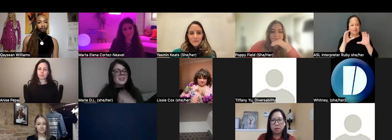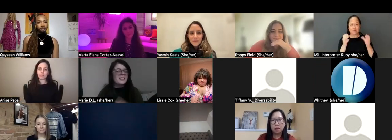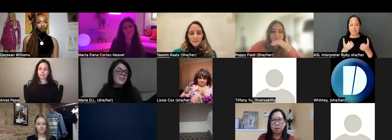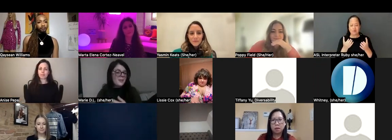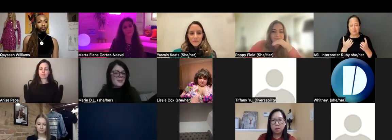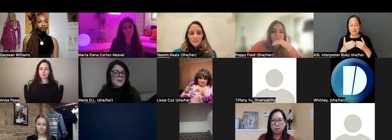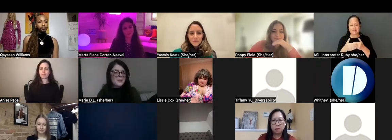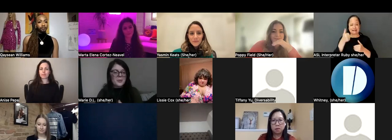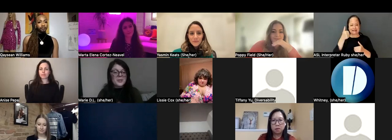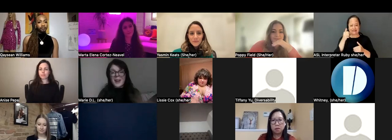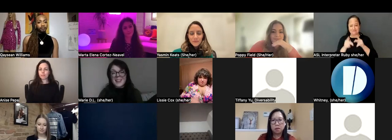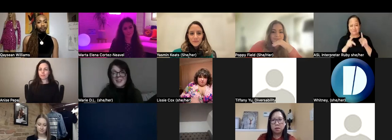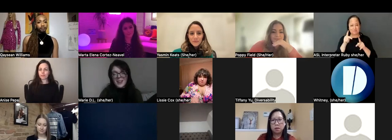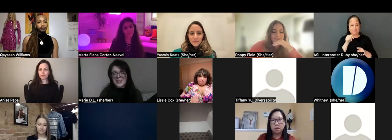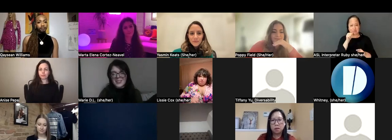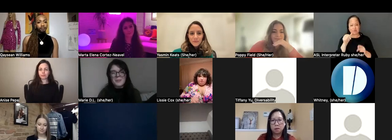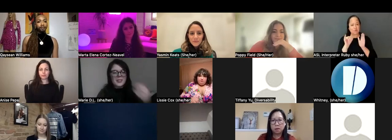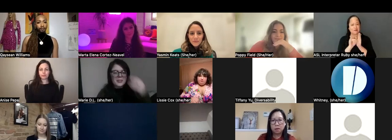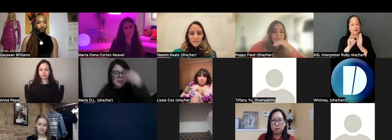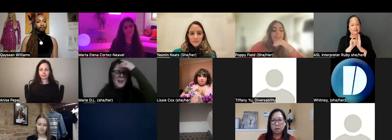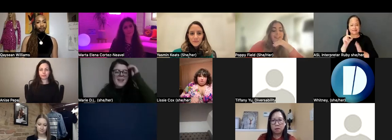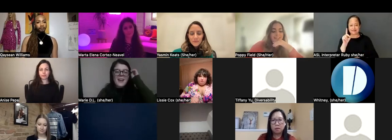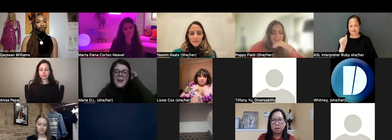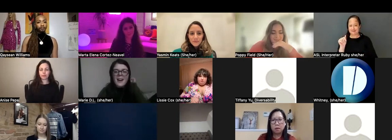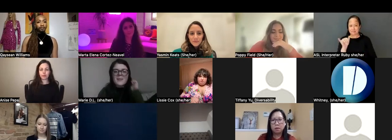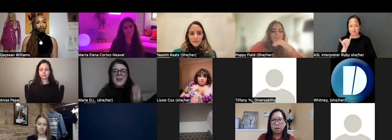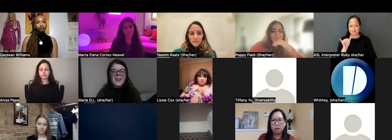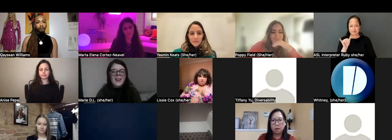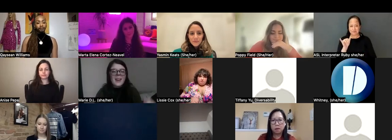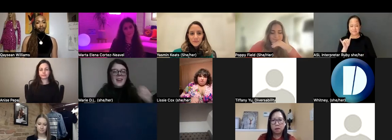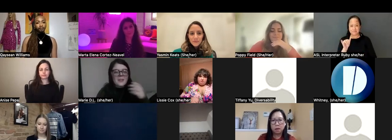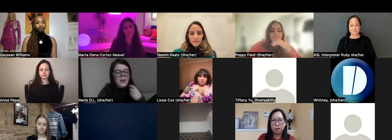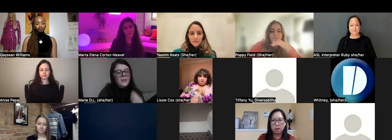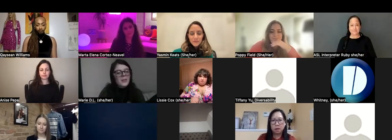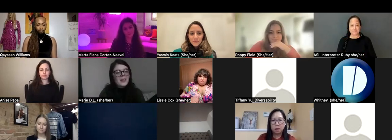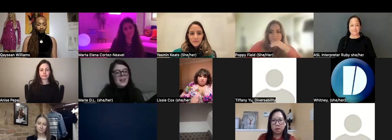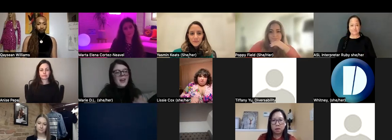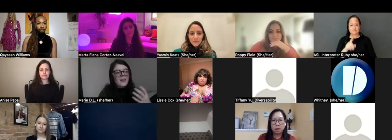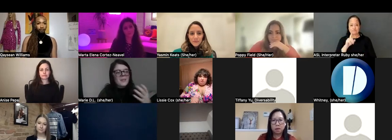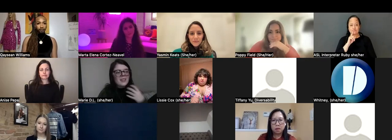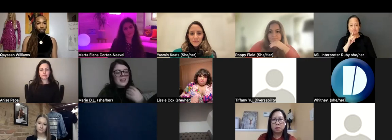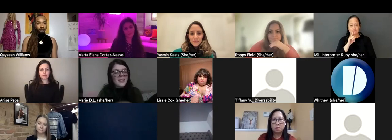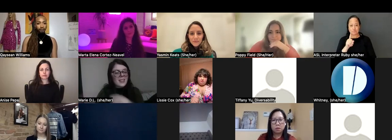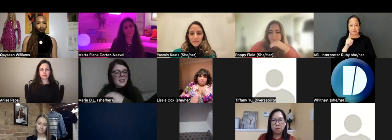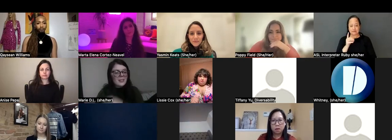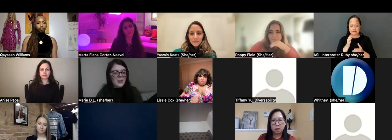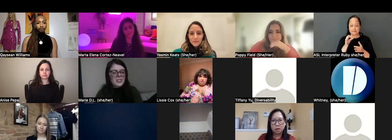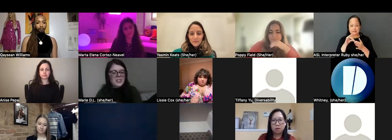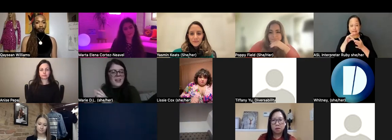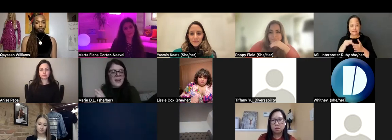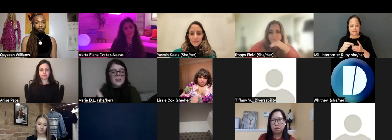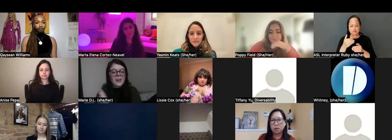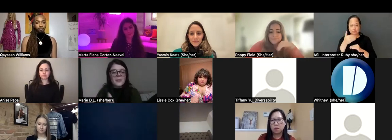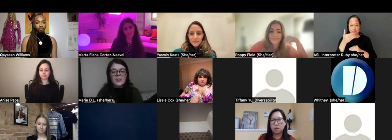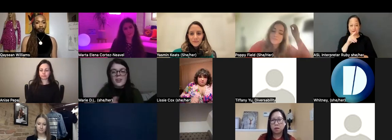much easier for people who don't identify disabled as well. And really, this leads to the next question, and I